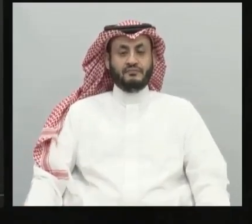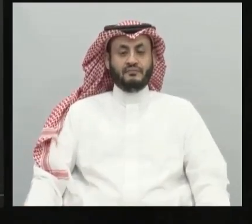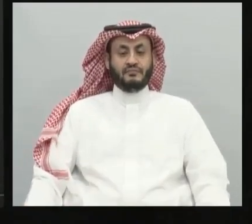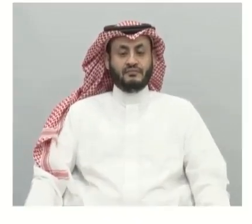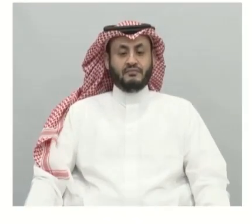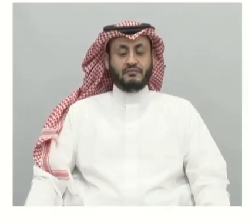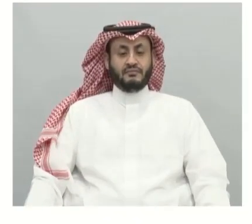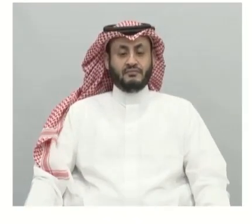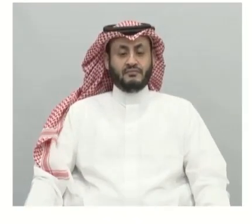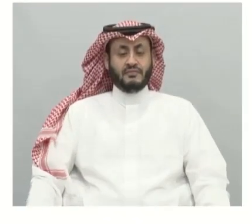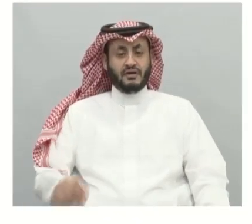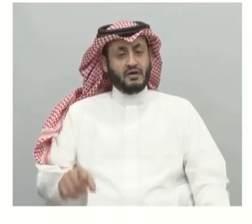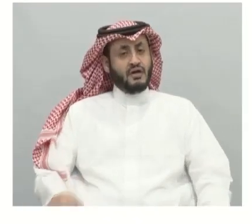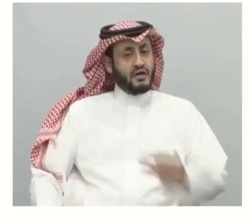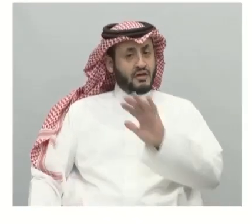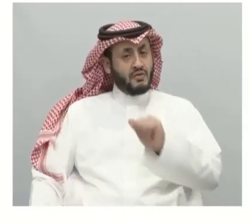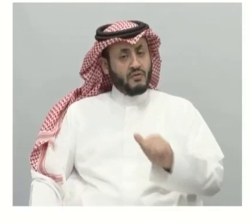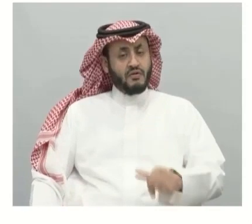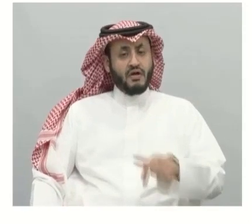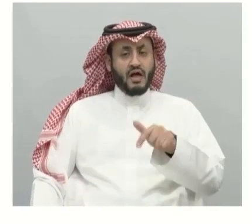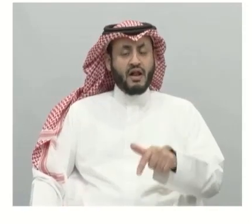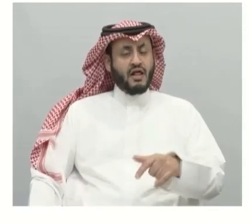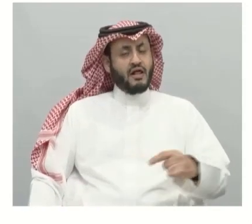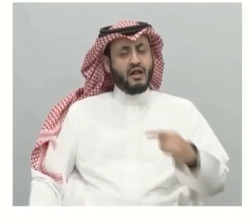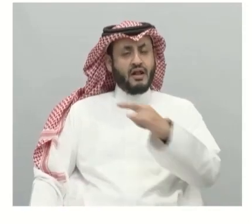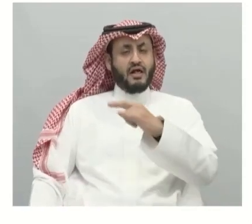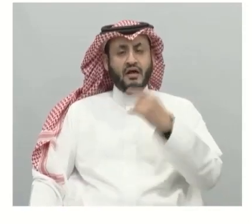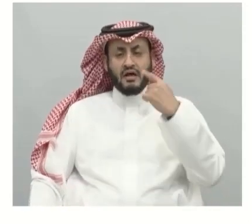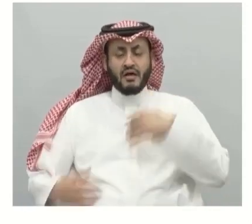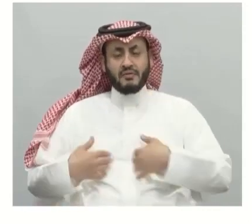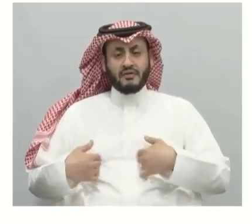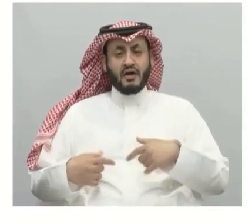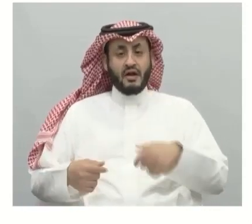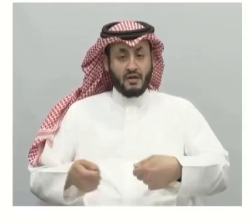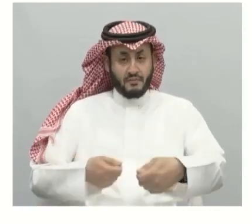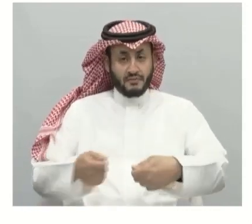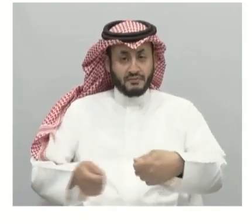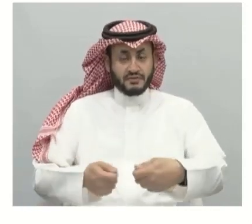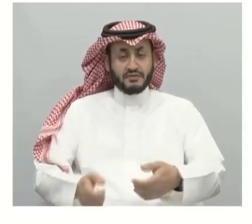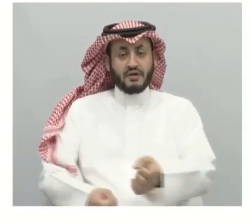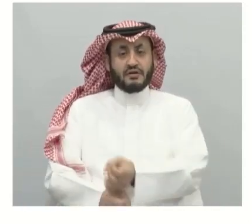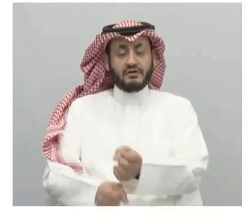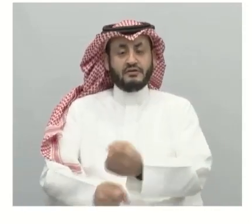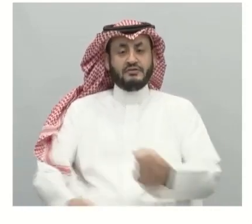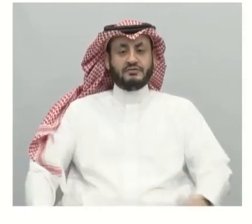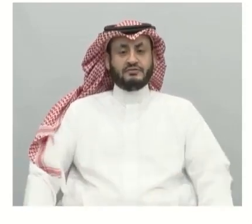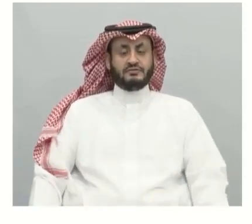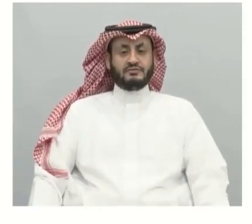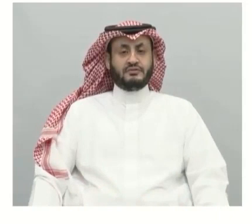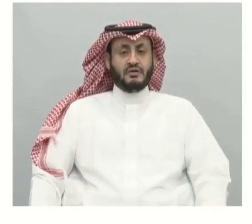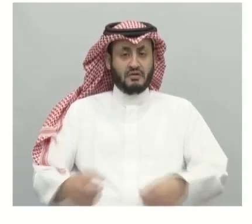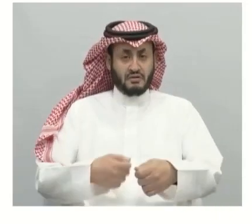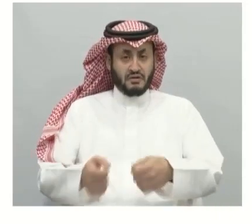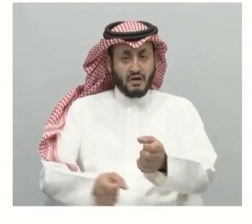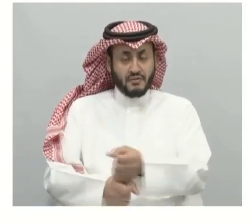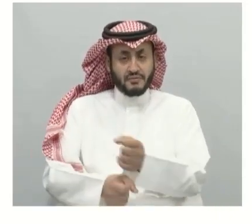time. He said, no, I'm not. I'm here on business. So this is the purpose of his traveling. He's